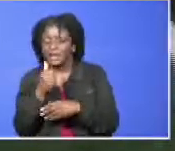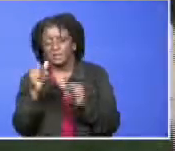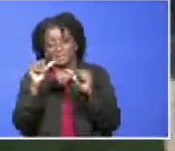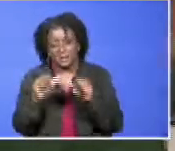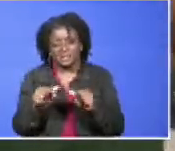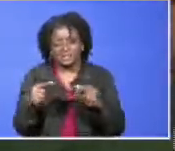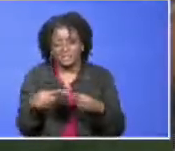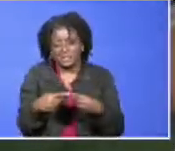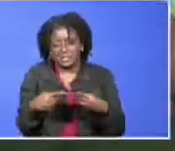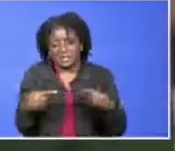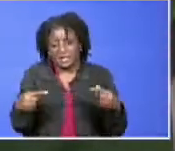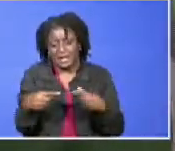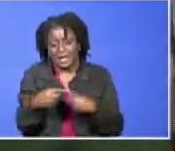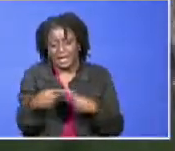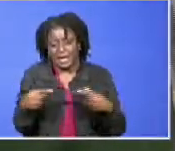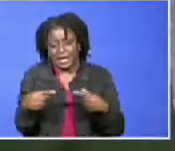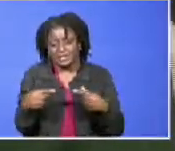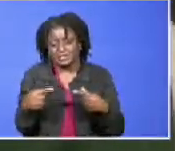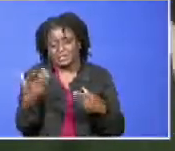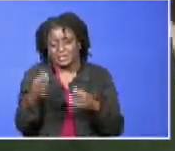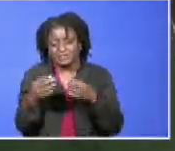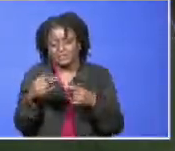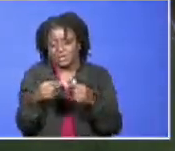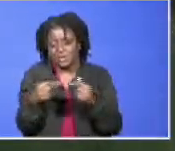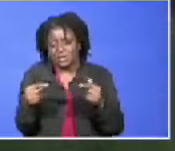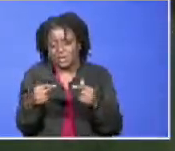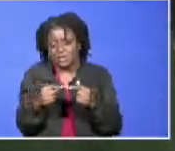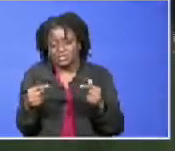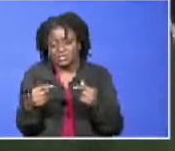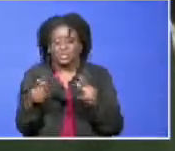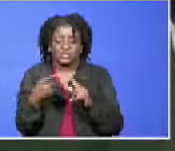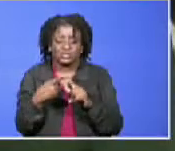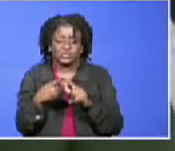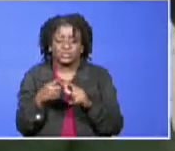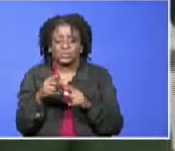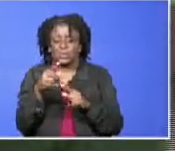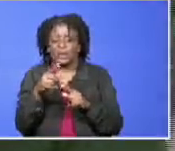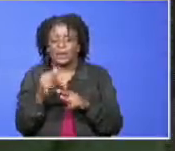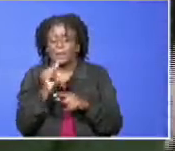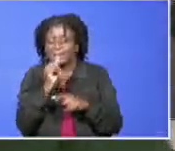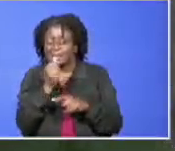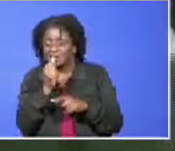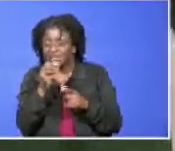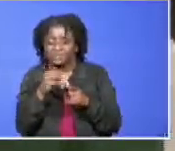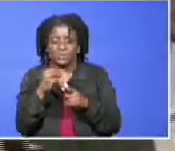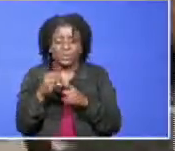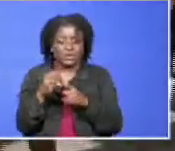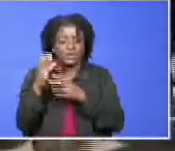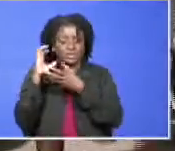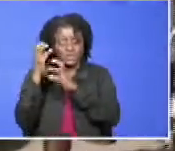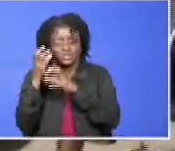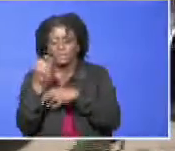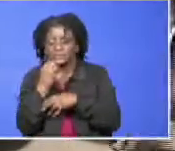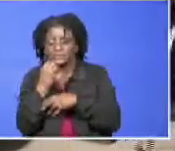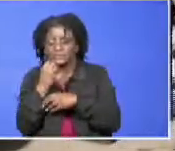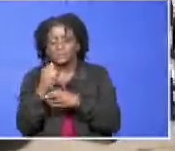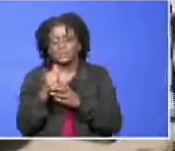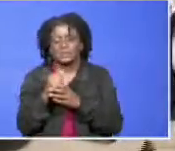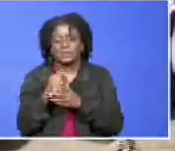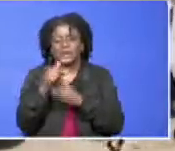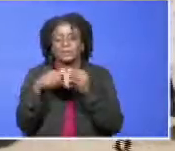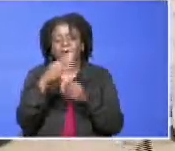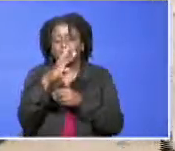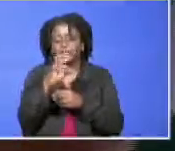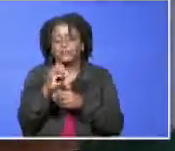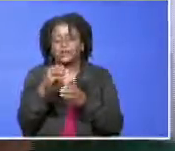possible allergens. For example, like if you're allergic to peanuts or shell food, they have to list all those things as well. Roughly 40 students applied